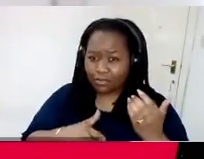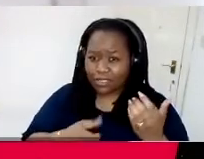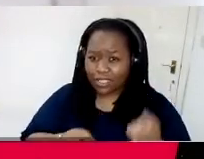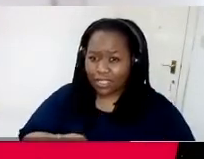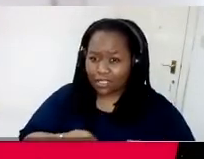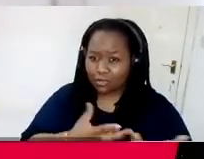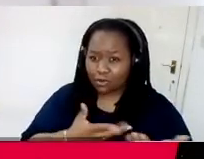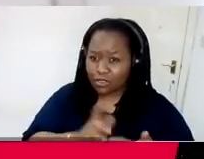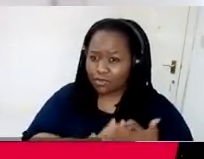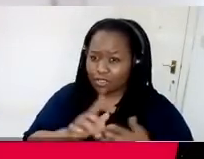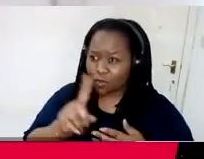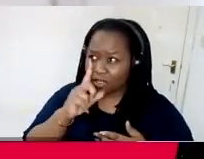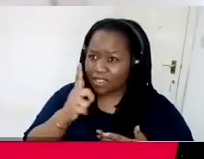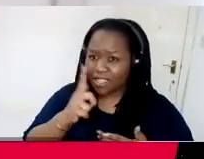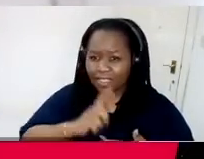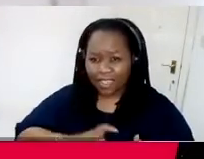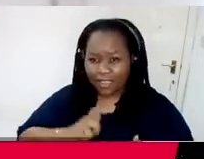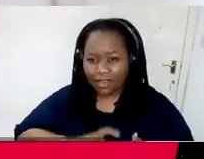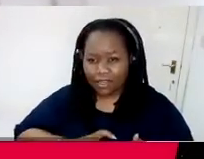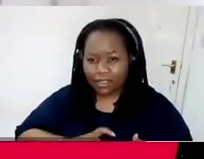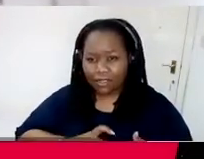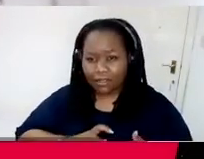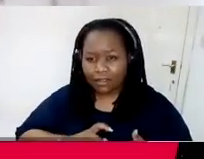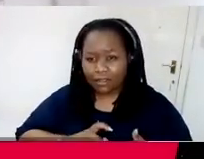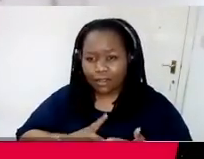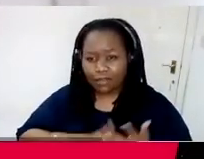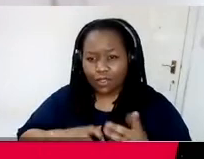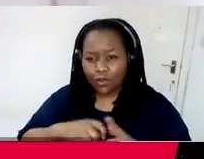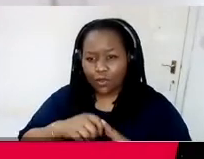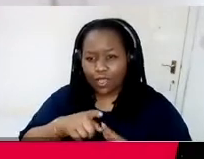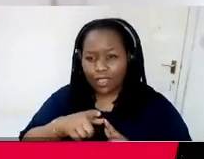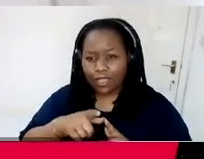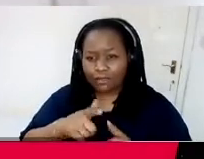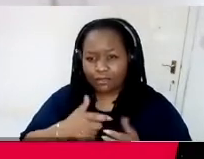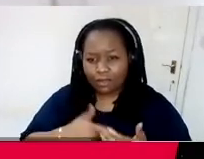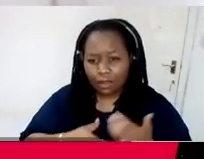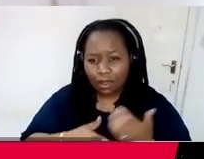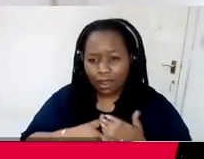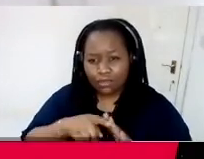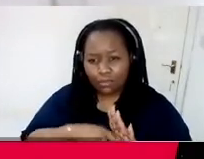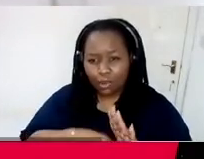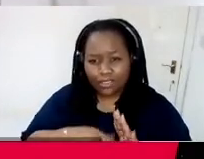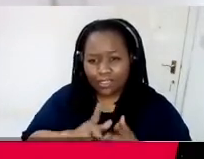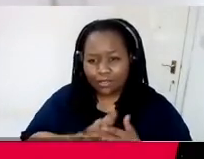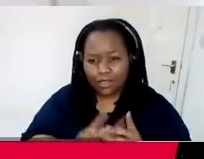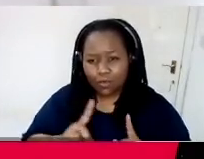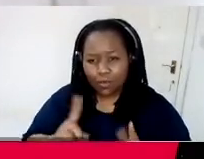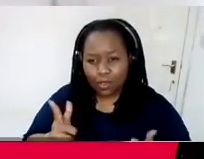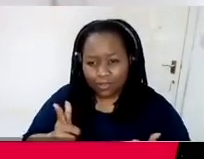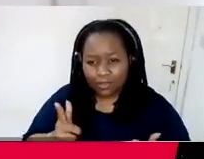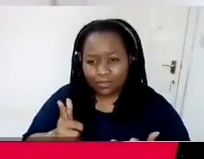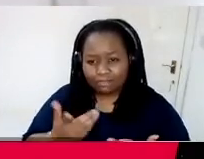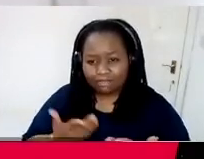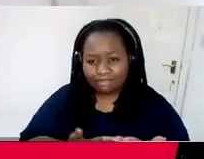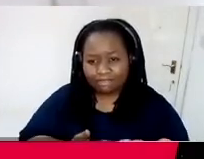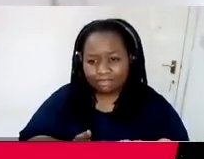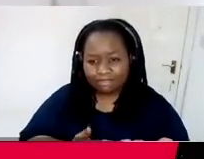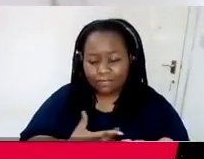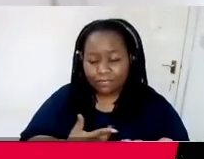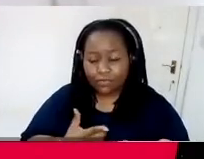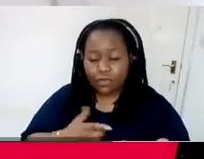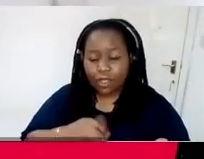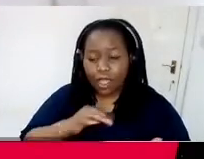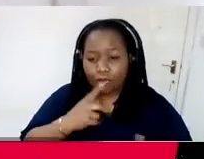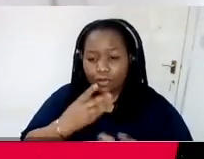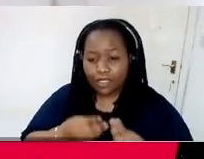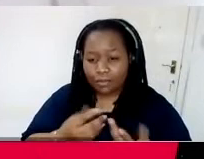character of UK foreign policy? So in this short talk, I'm going to talk a bit about how it is that we've ended